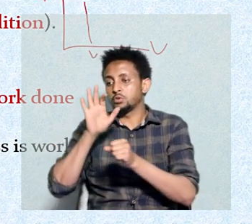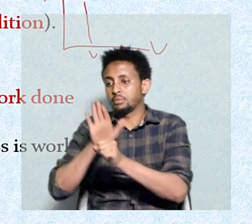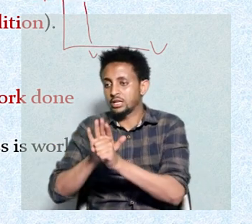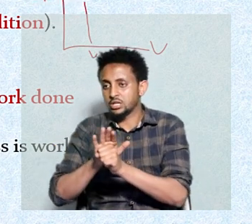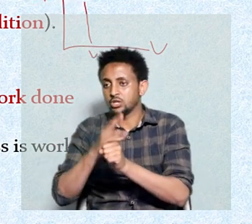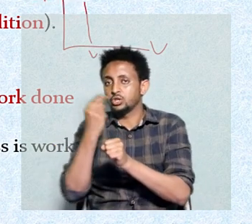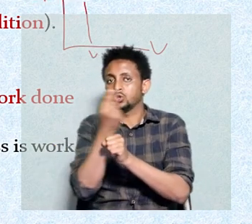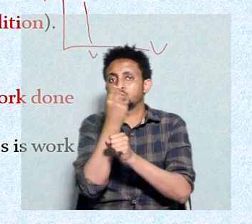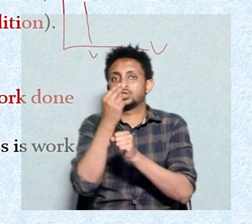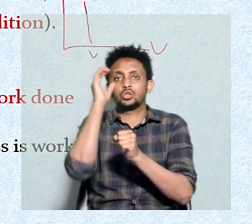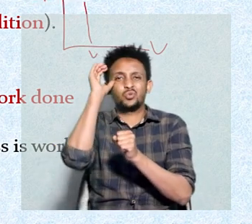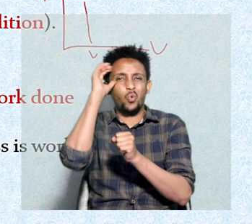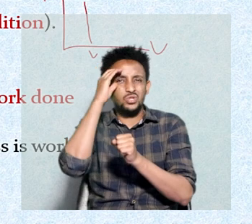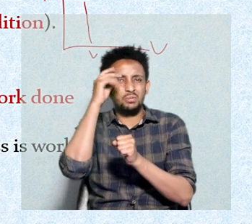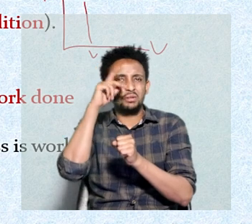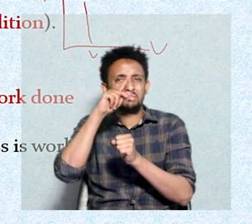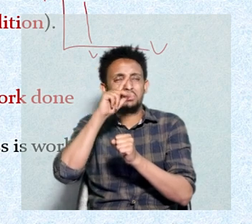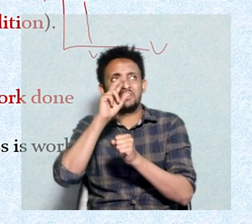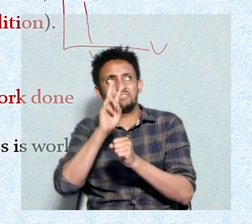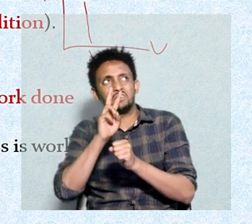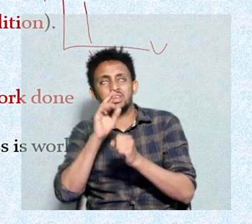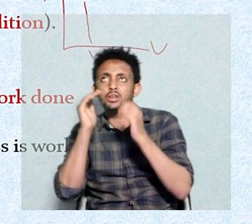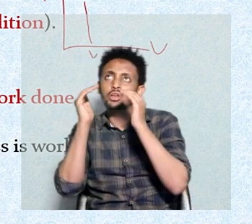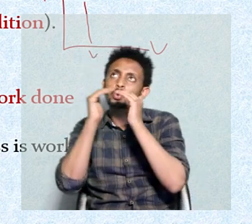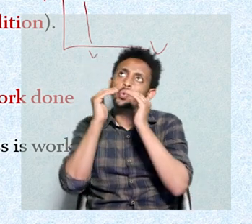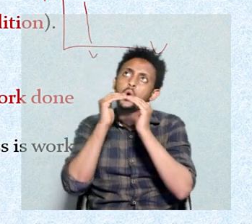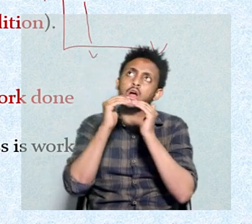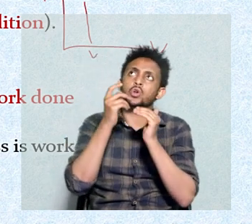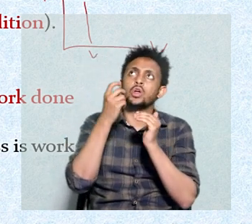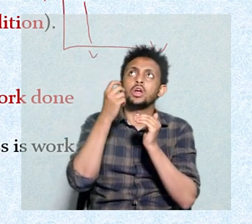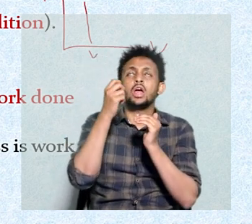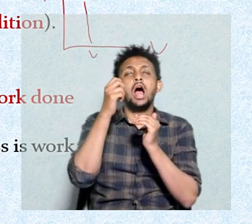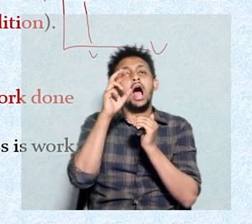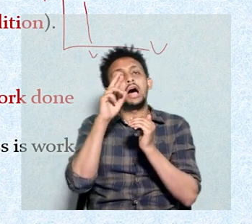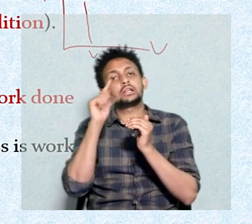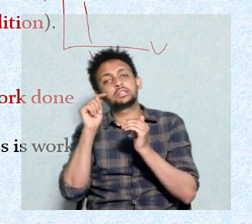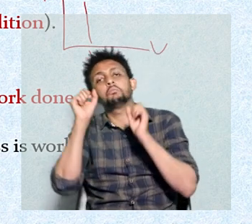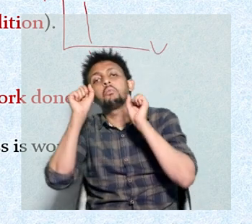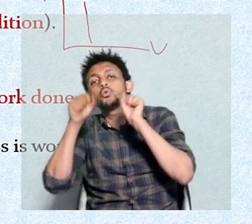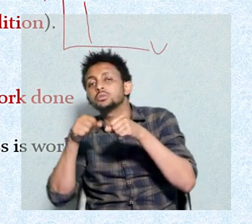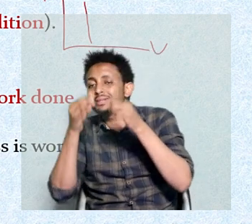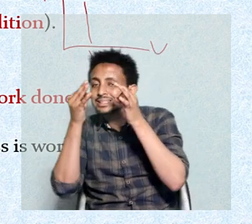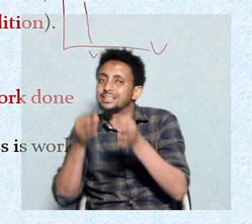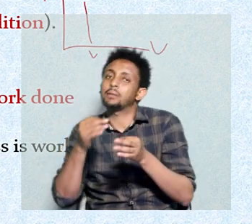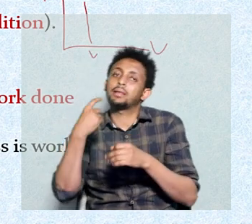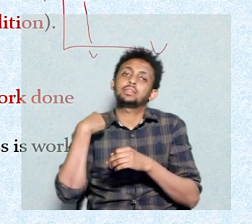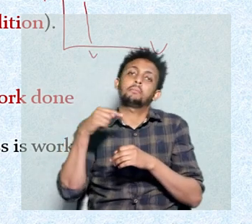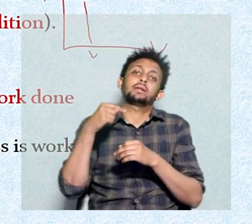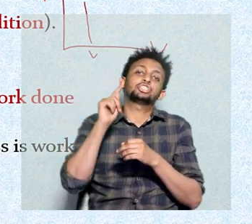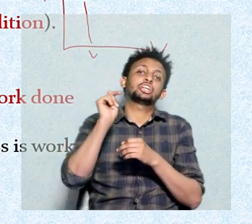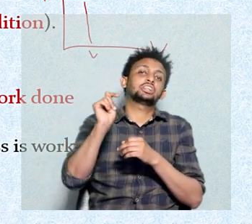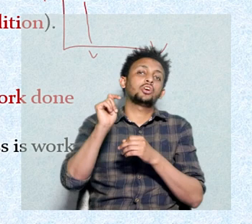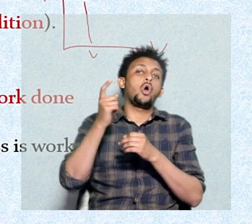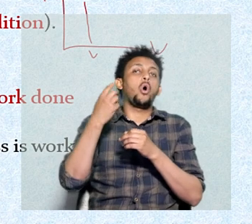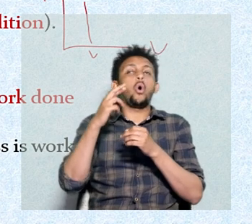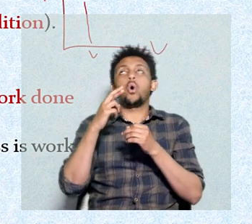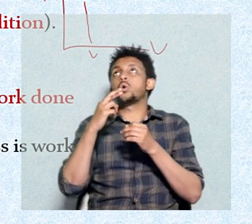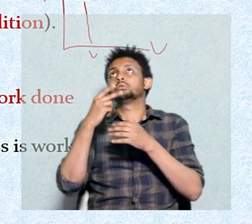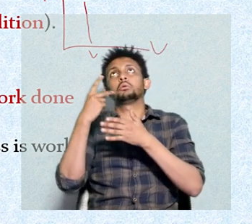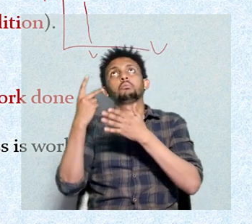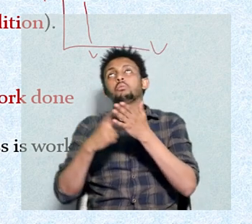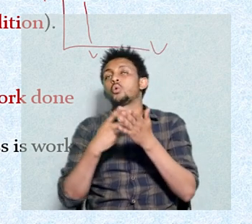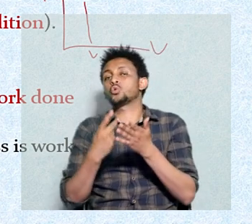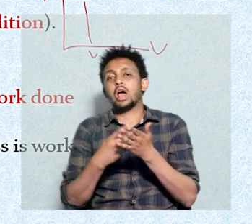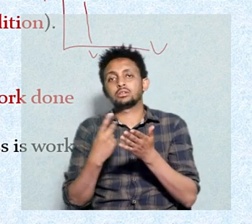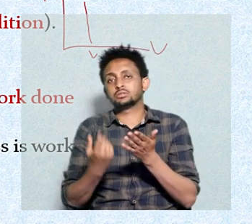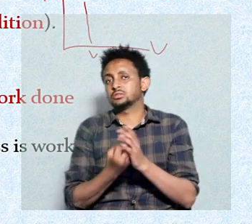And using the concept of PV is equals to nRT, it's possible to determine temperature T as the product of